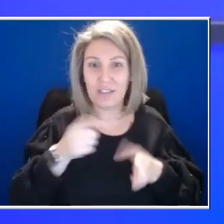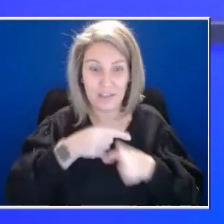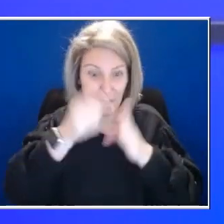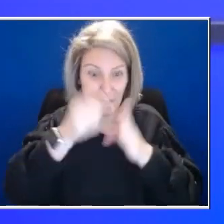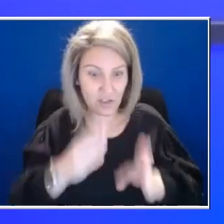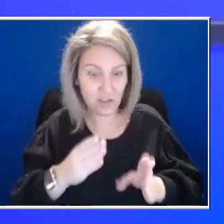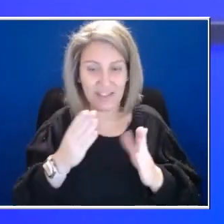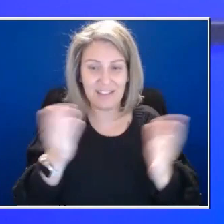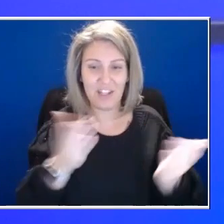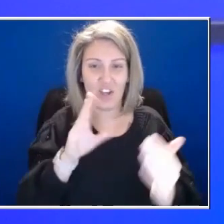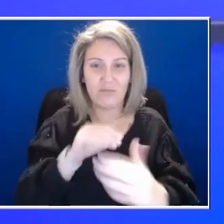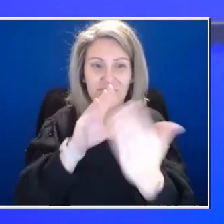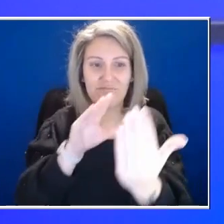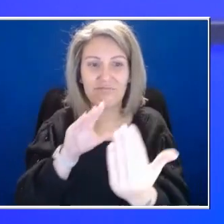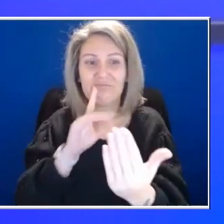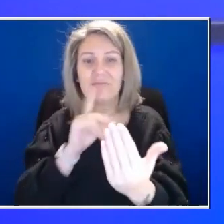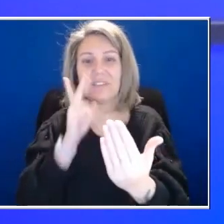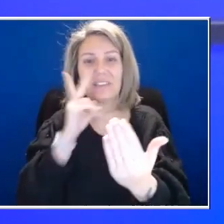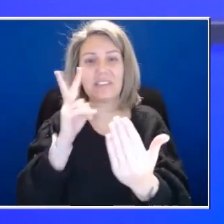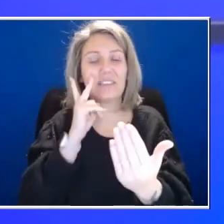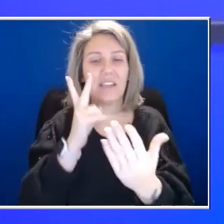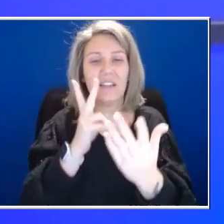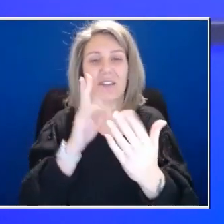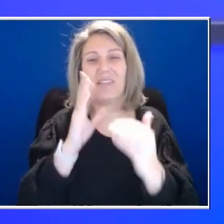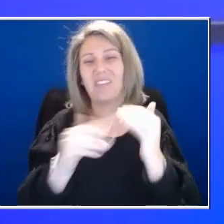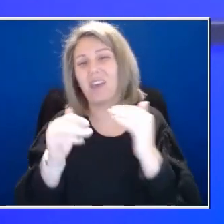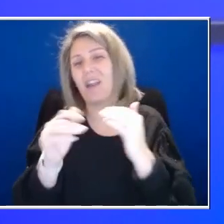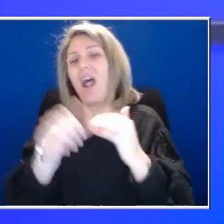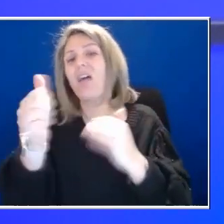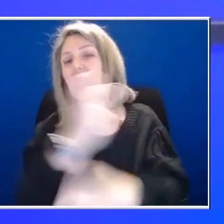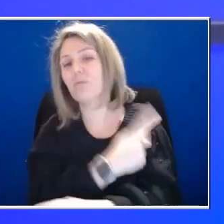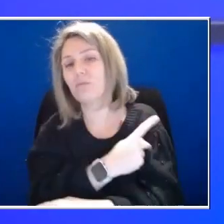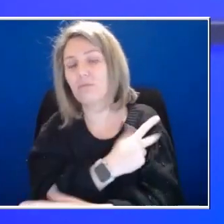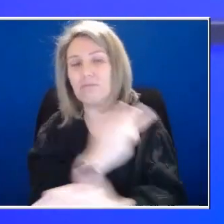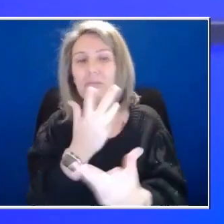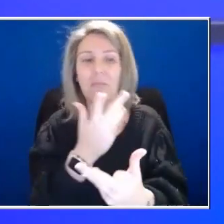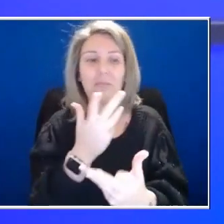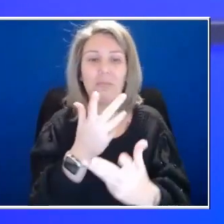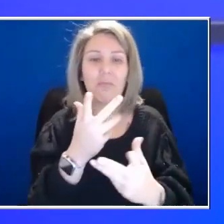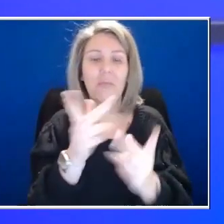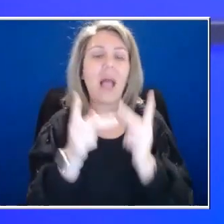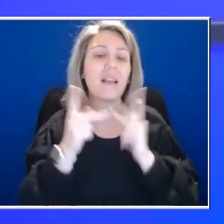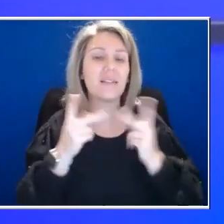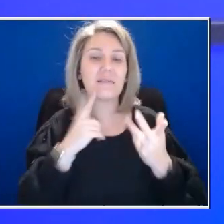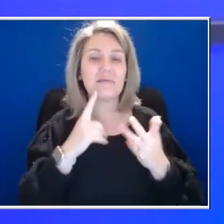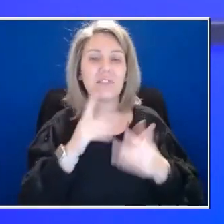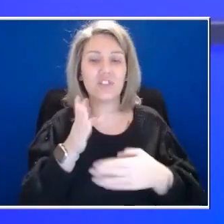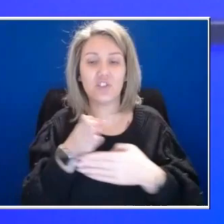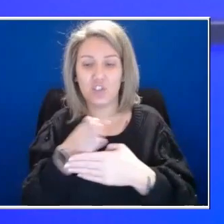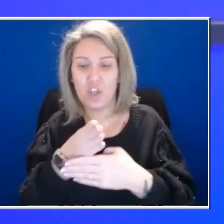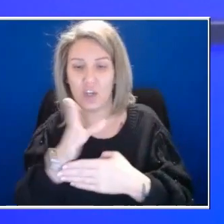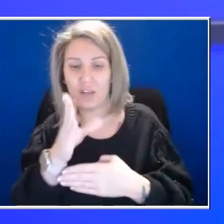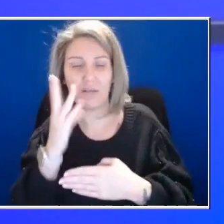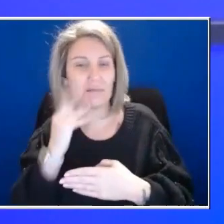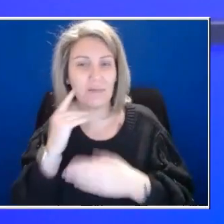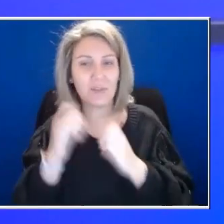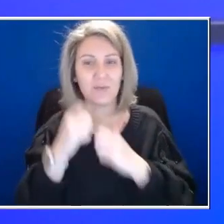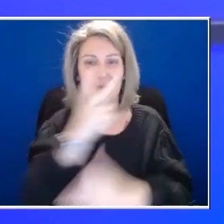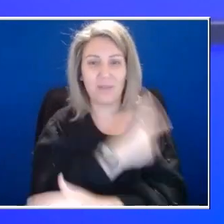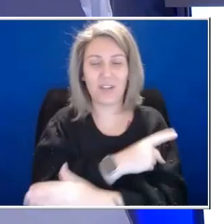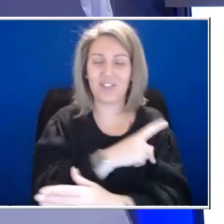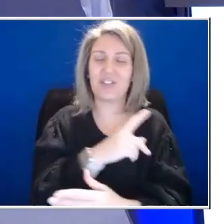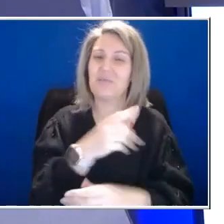often than most. And so it's nice to be able to share that experience with patients and reassure them that we're on the right